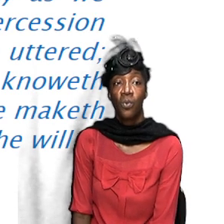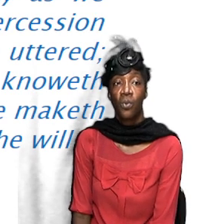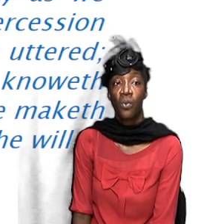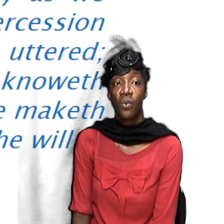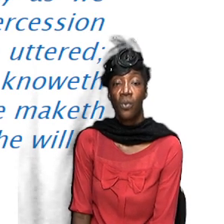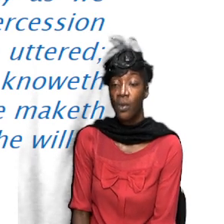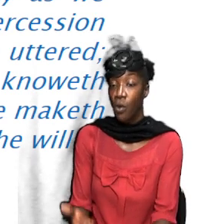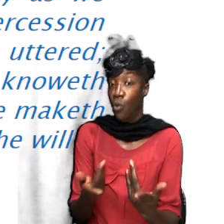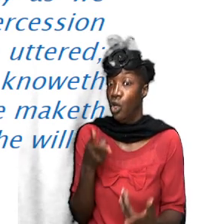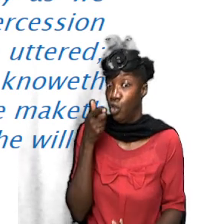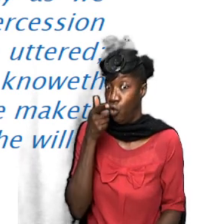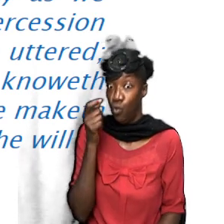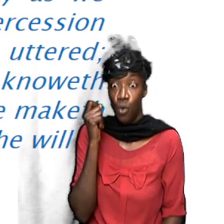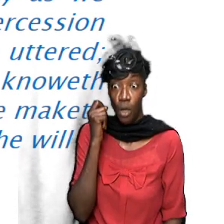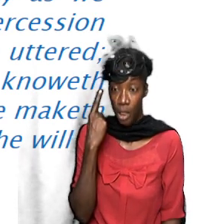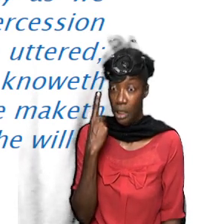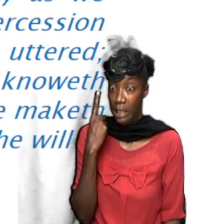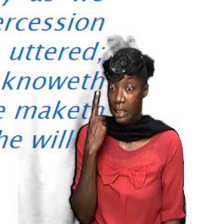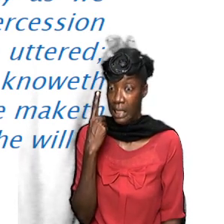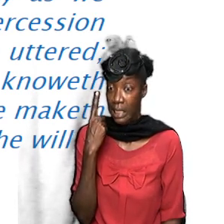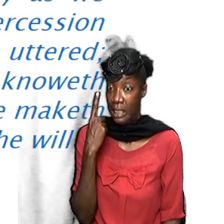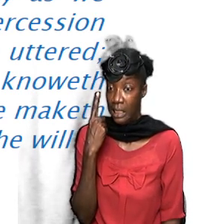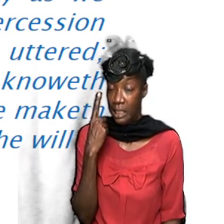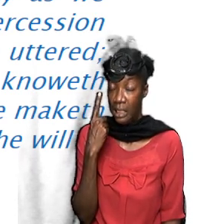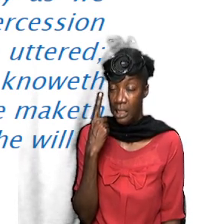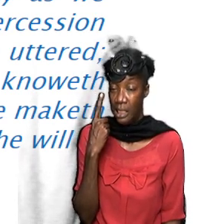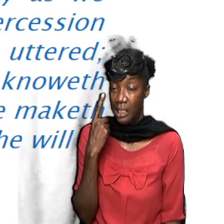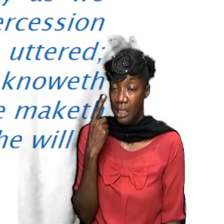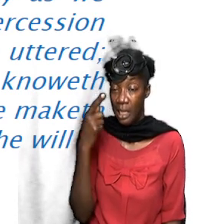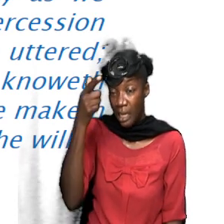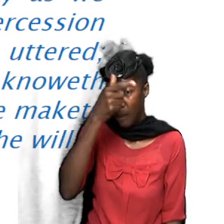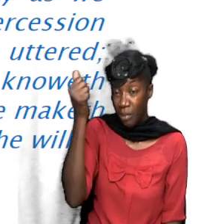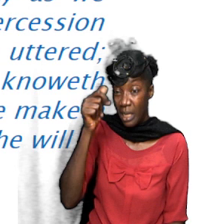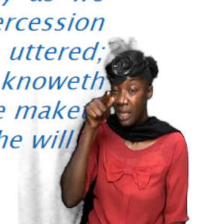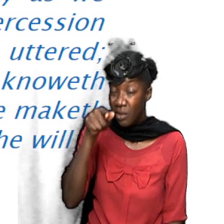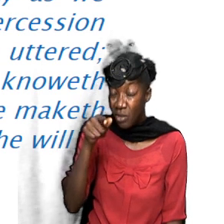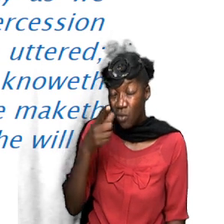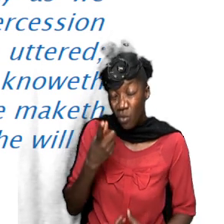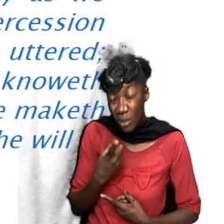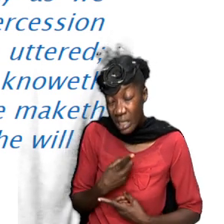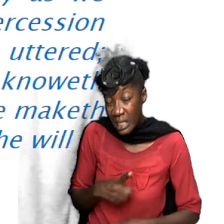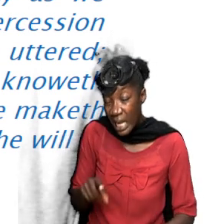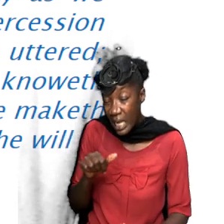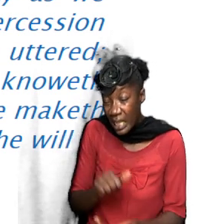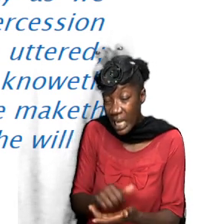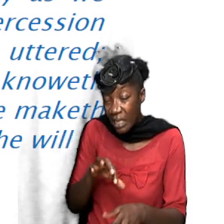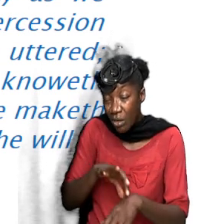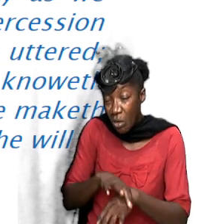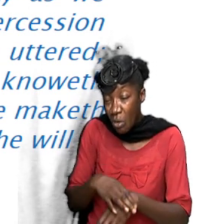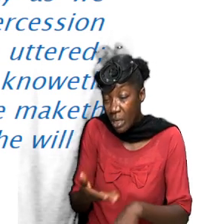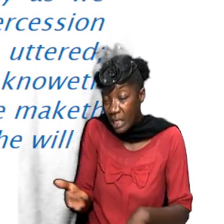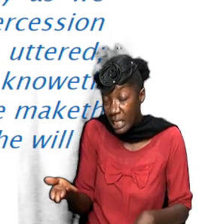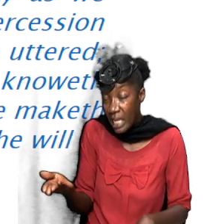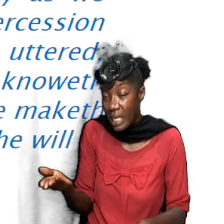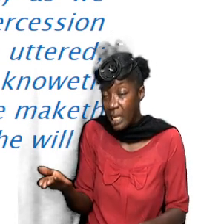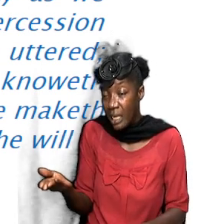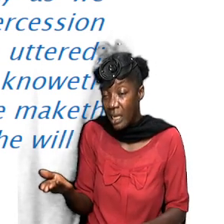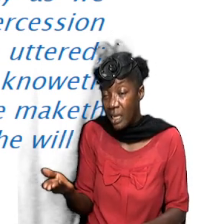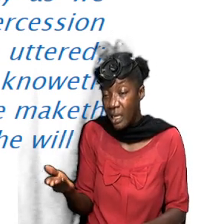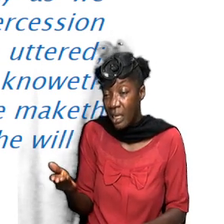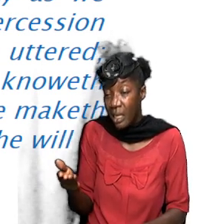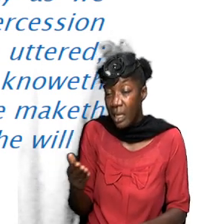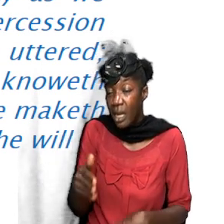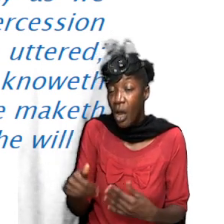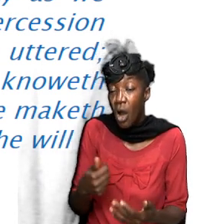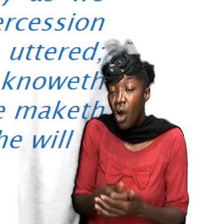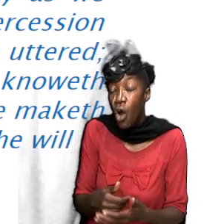So I want you to understand now what the scripture is saying. Look here, because you desire that earthly thing, so much earthly things, and all